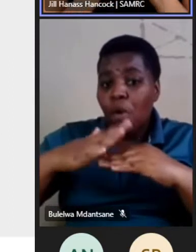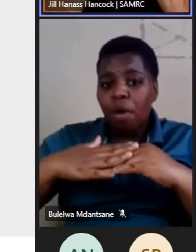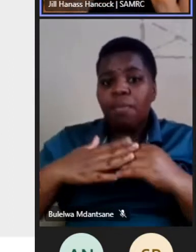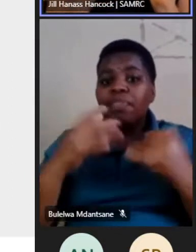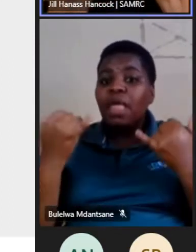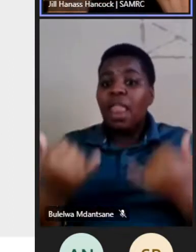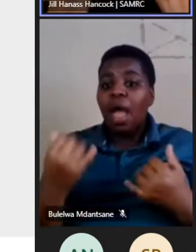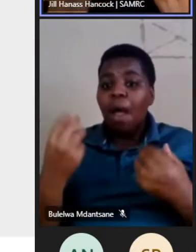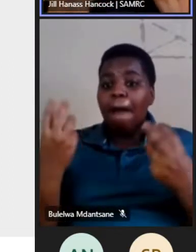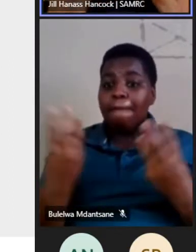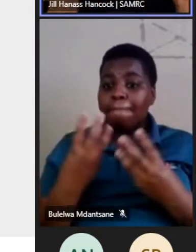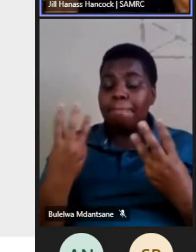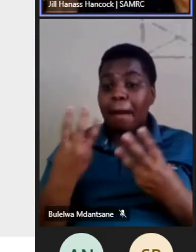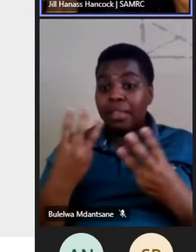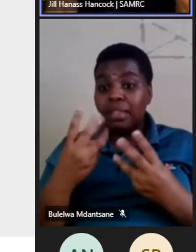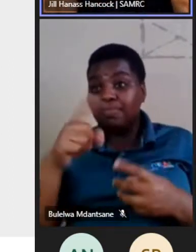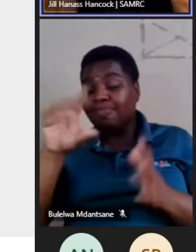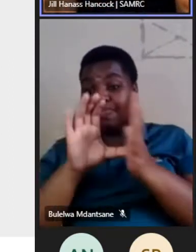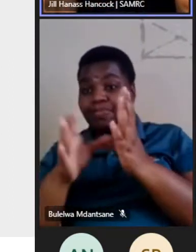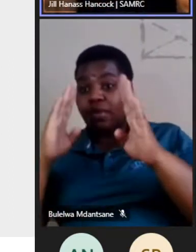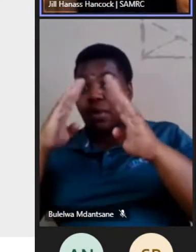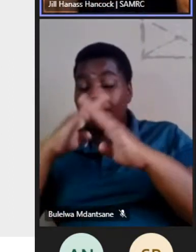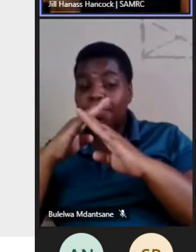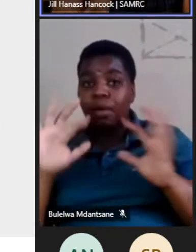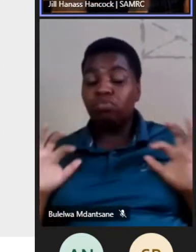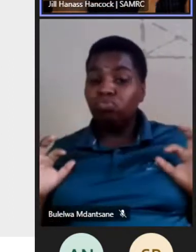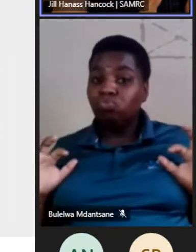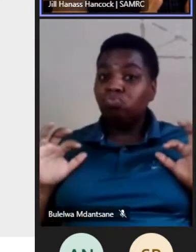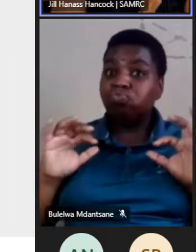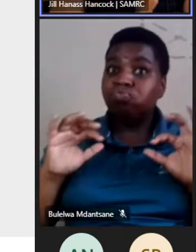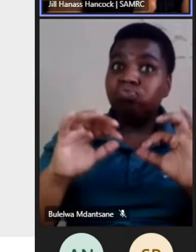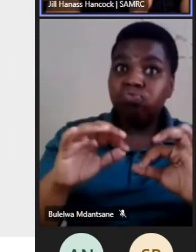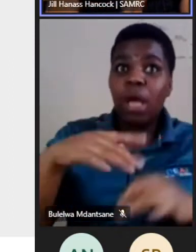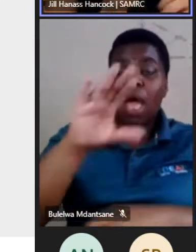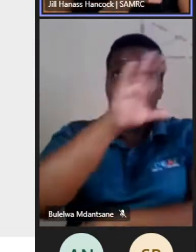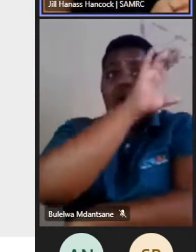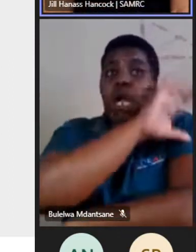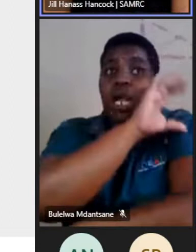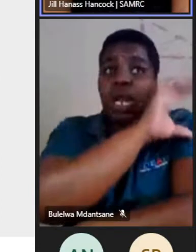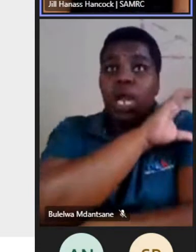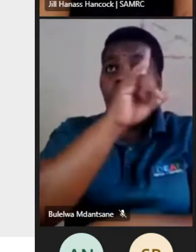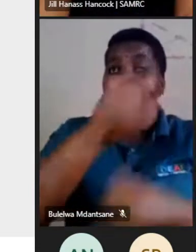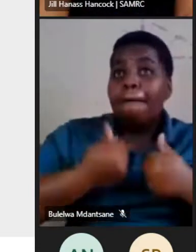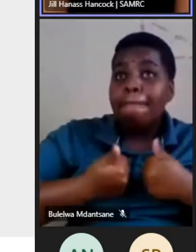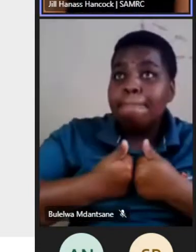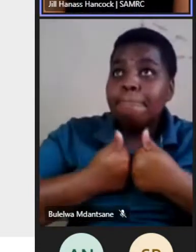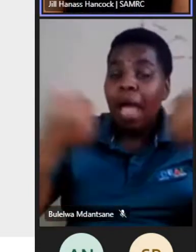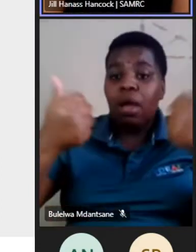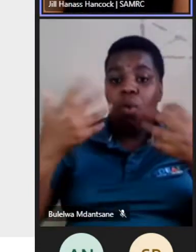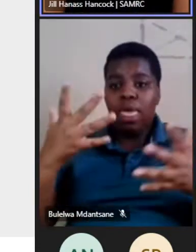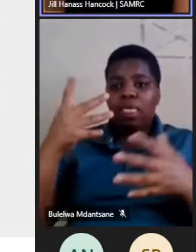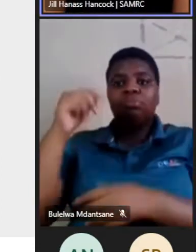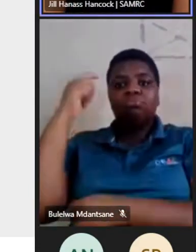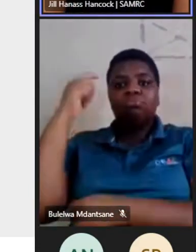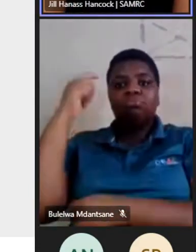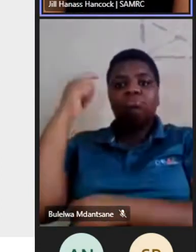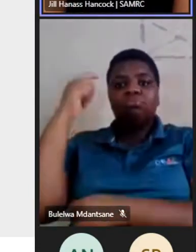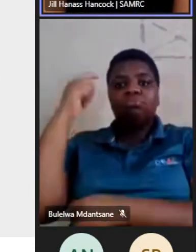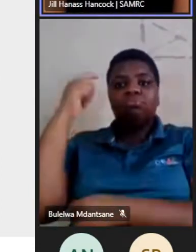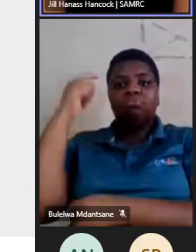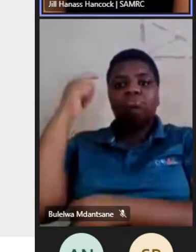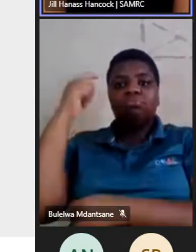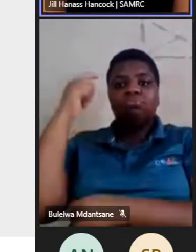from campuses where they really experience user-friendly clinics, and now they're back in the rural areas. There were some reports